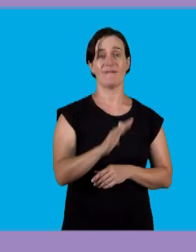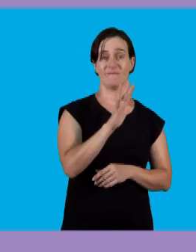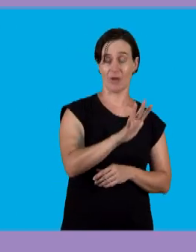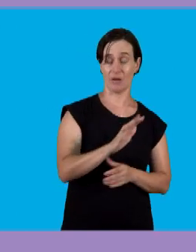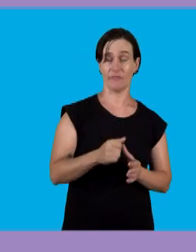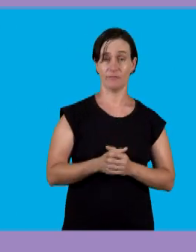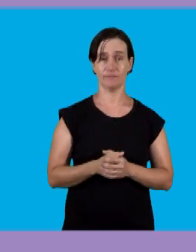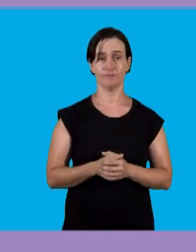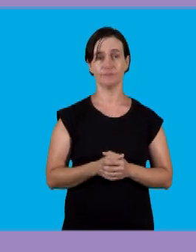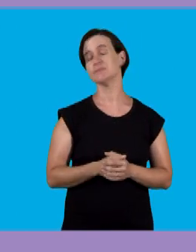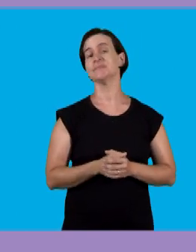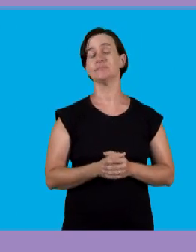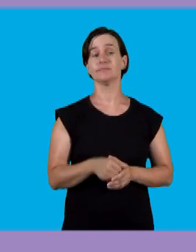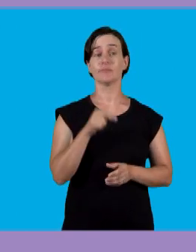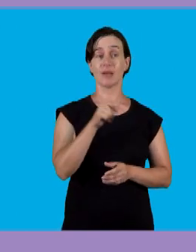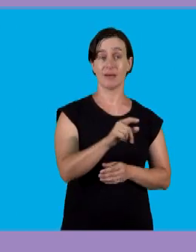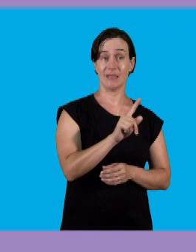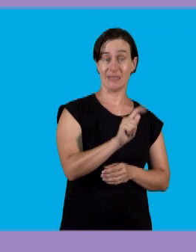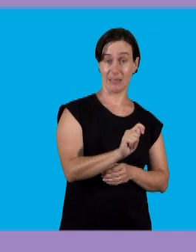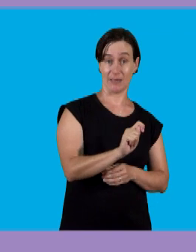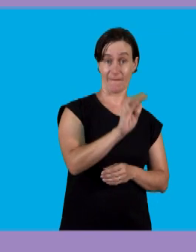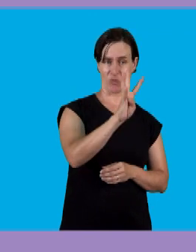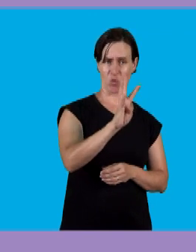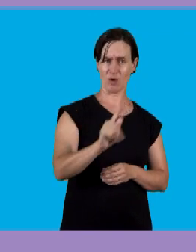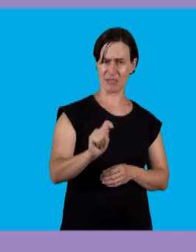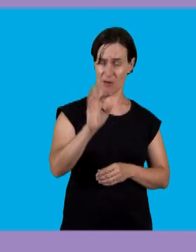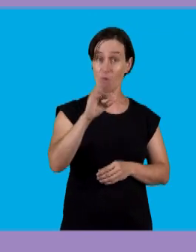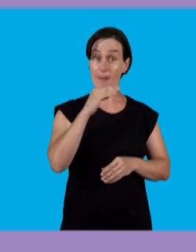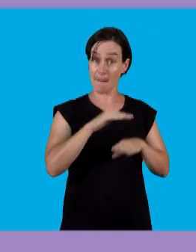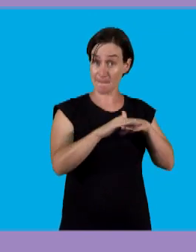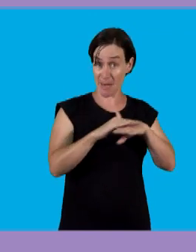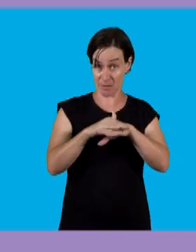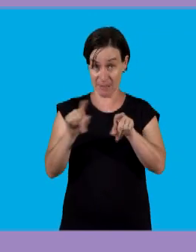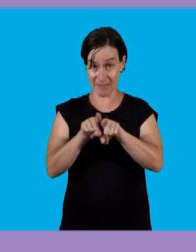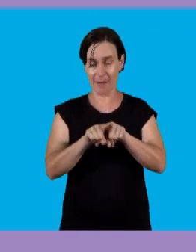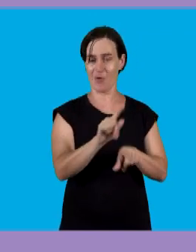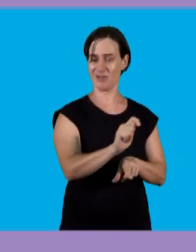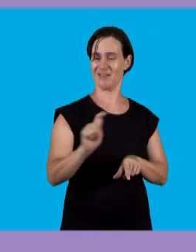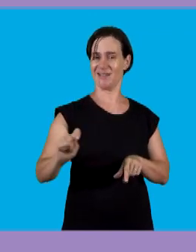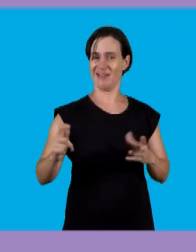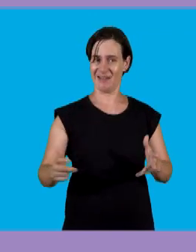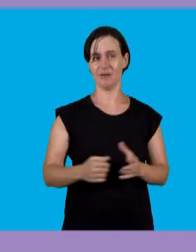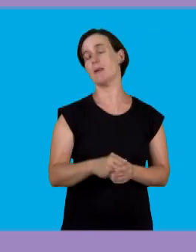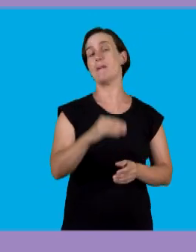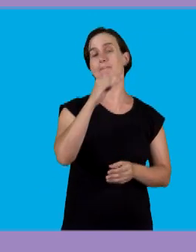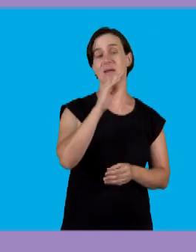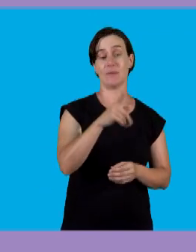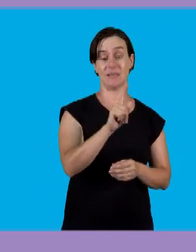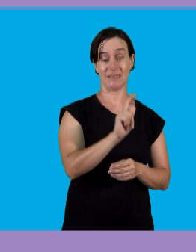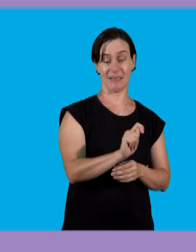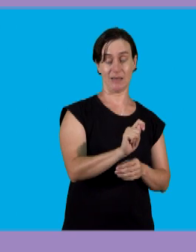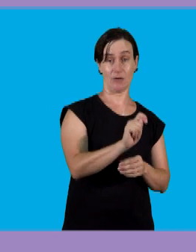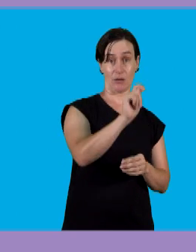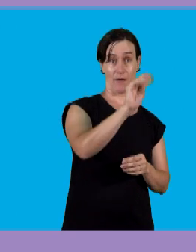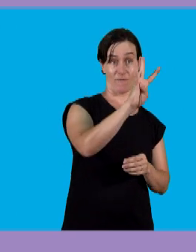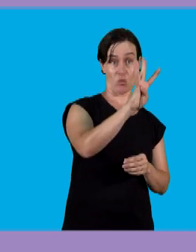because that is the same base for those powers, we're going to subtract the exponents. Now 4 minus 3, that is going